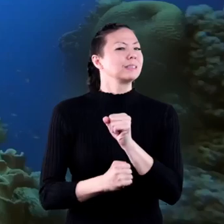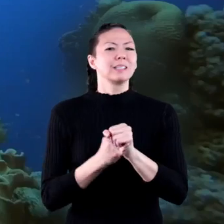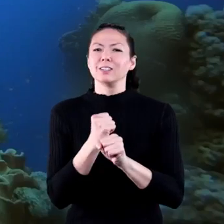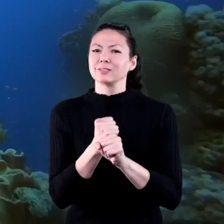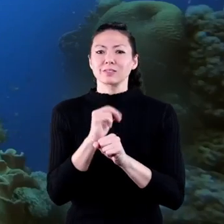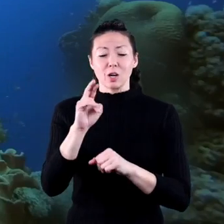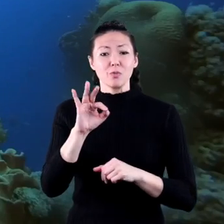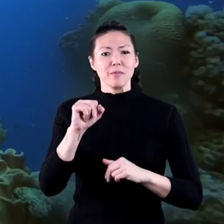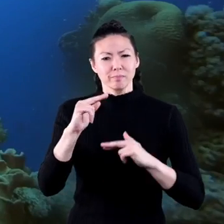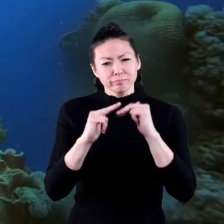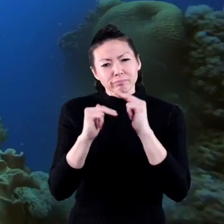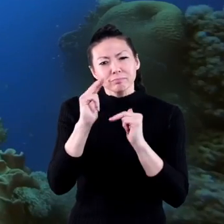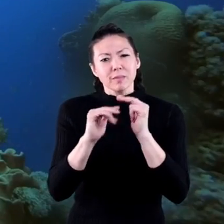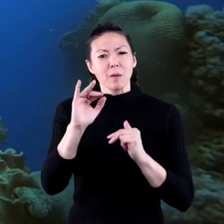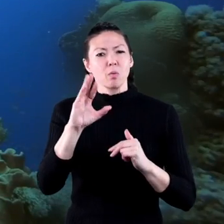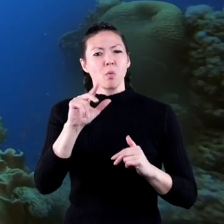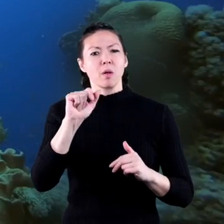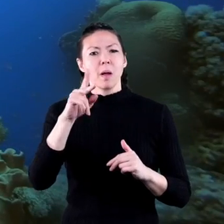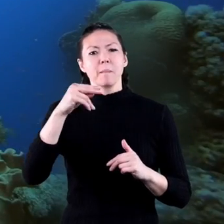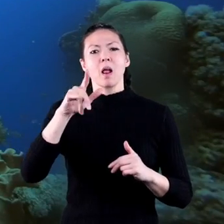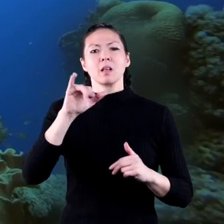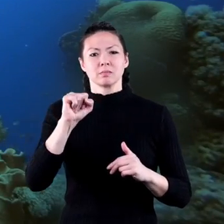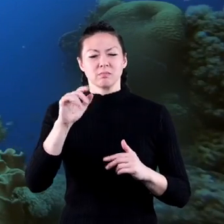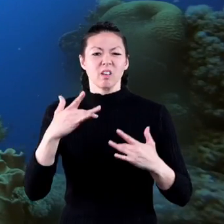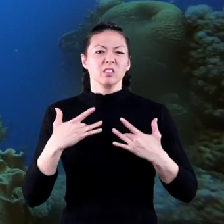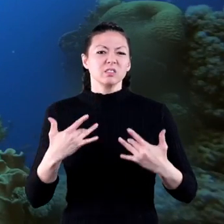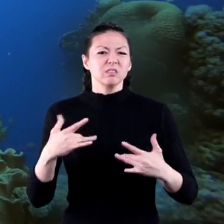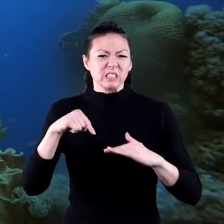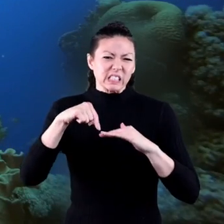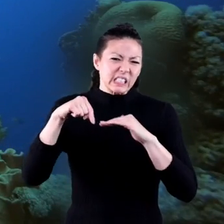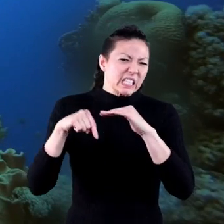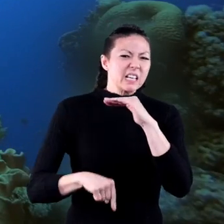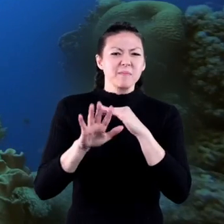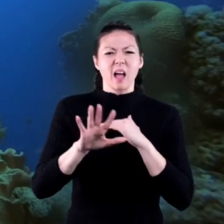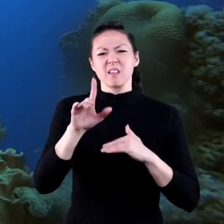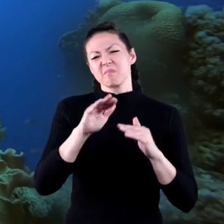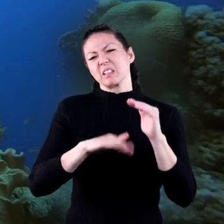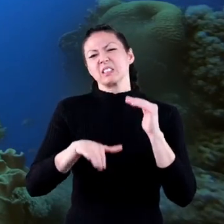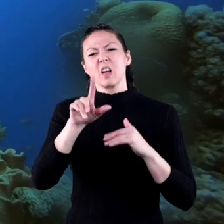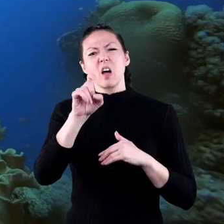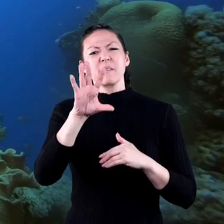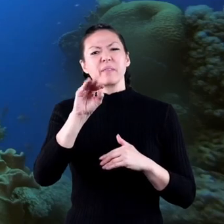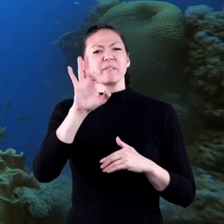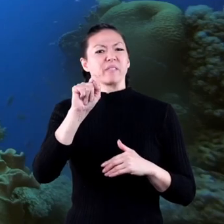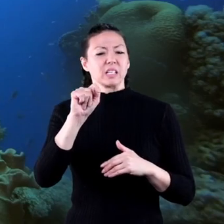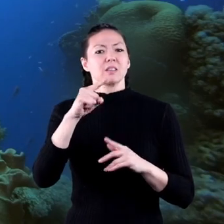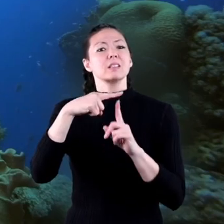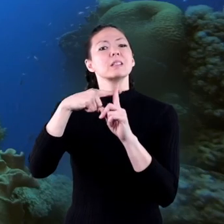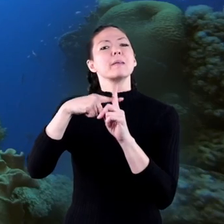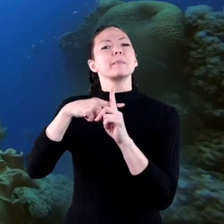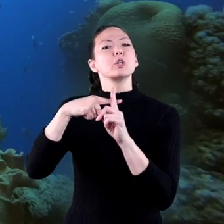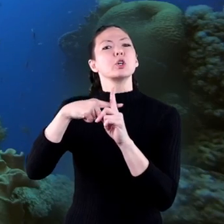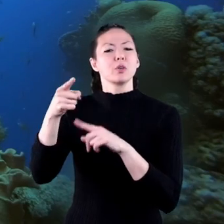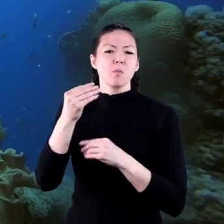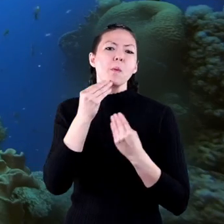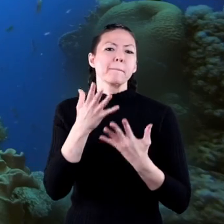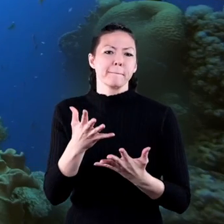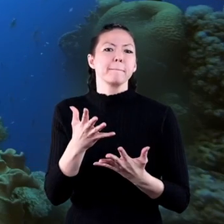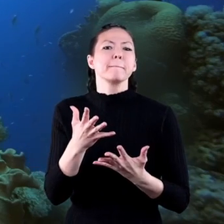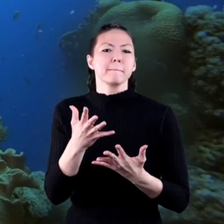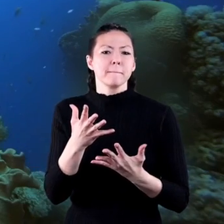The reefs built by coral polyps are usually found at depths of less than 150 feet, where the temperature is